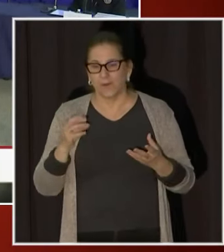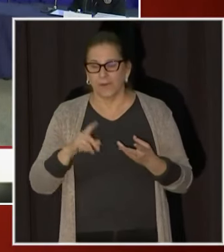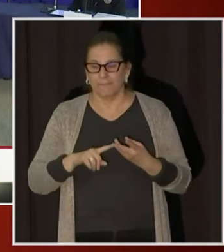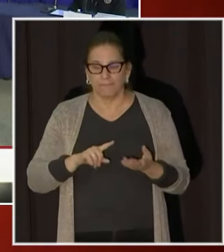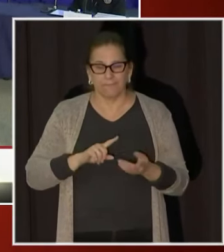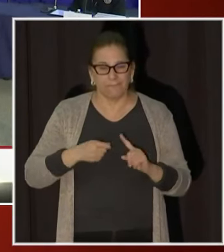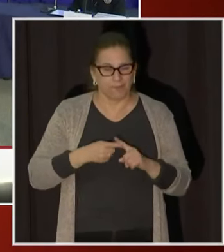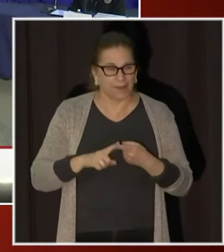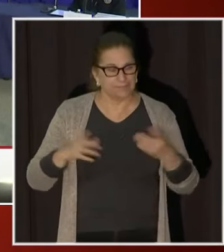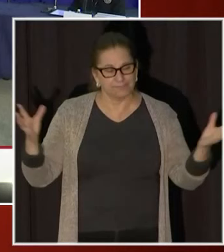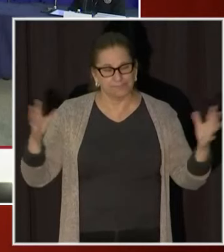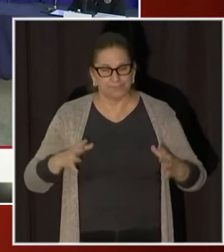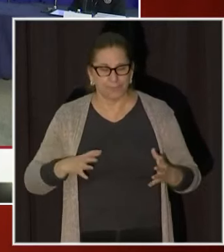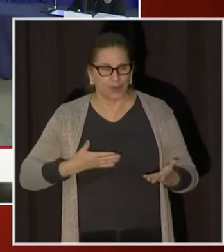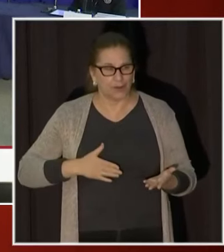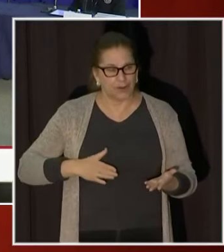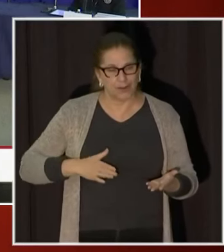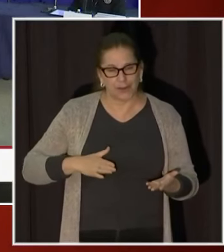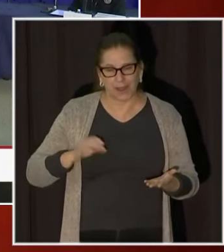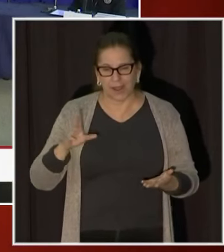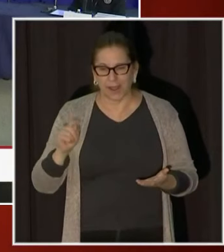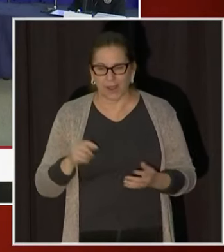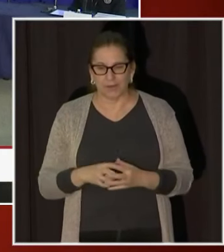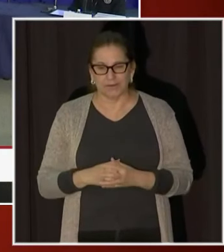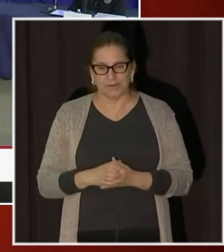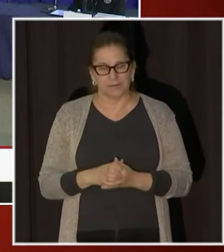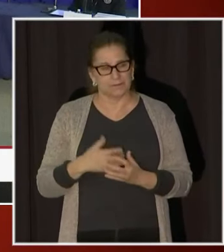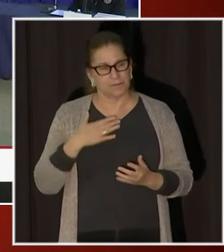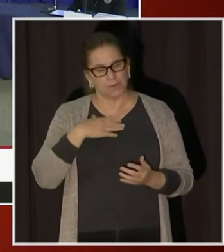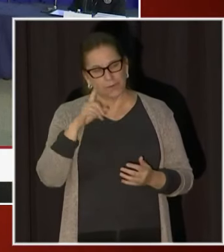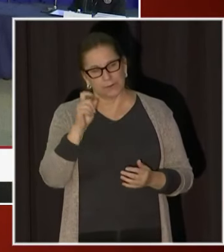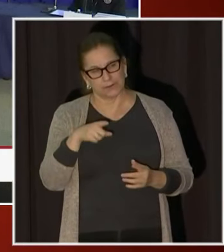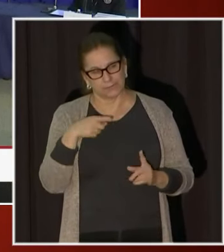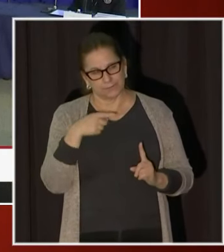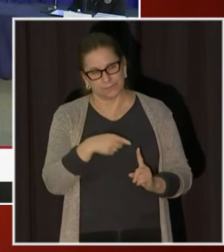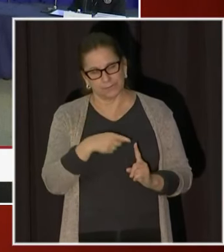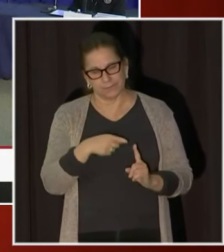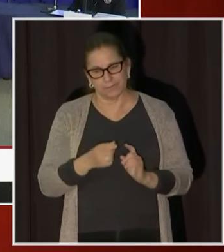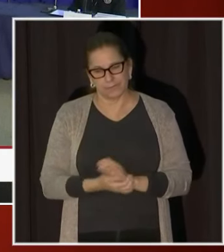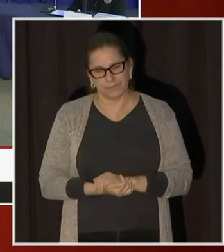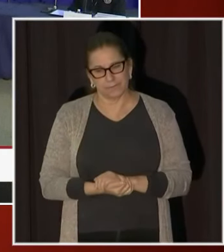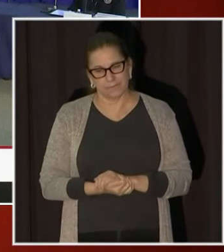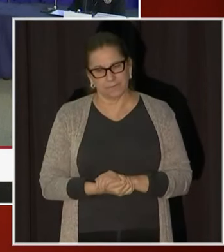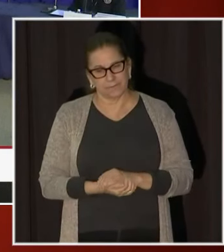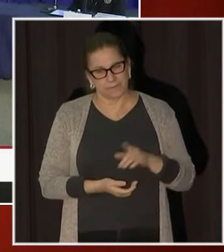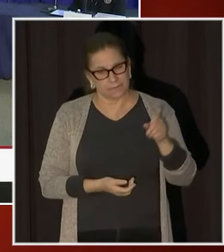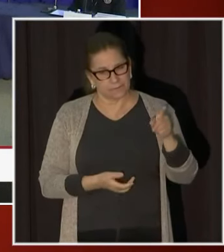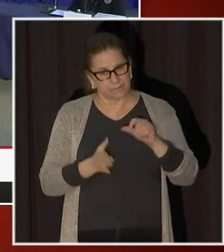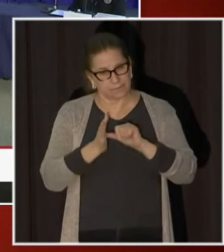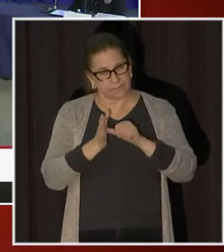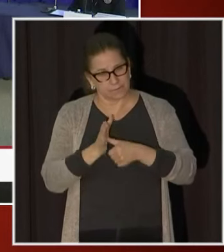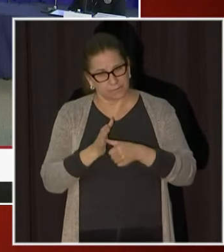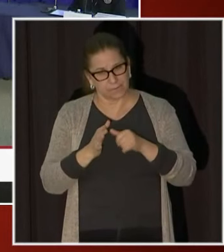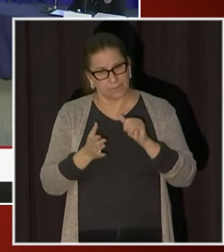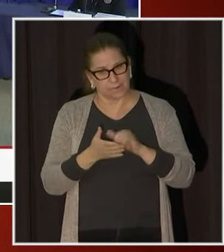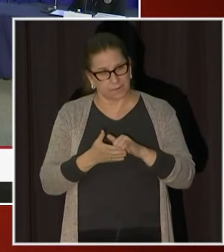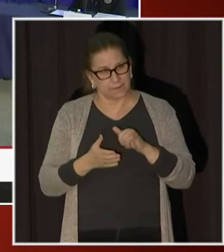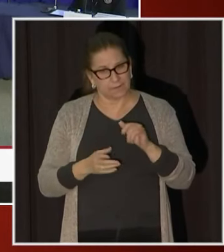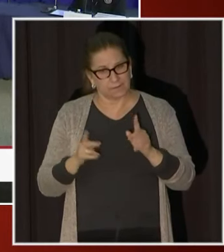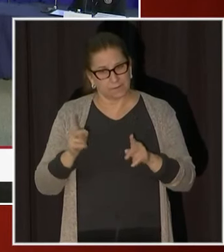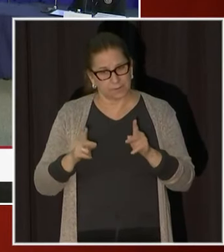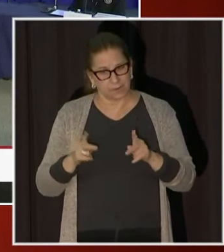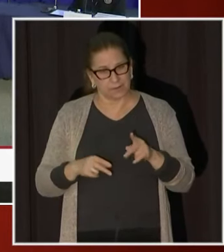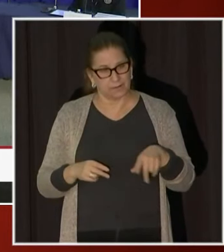thing. My question is that, again, are you stressing to them the importance of